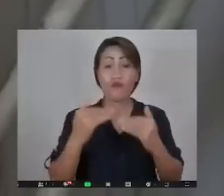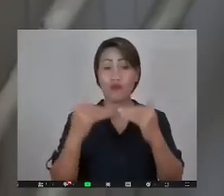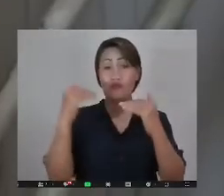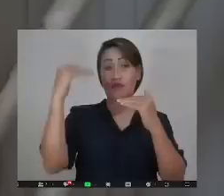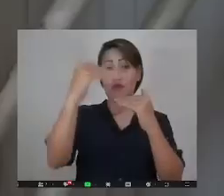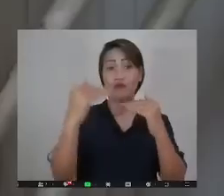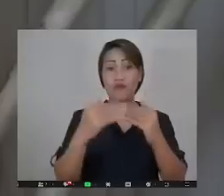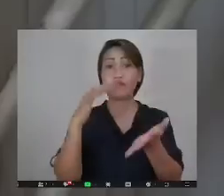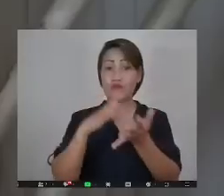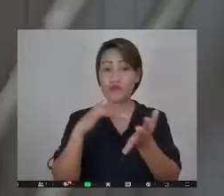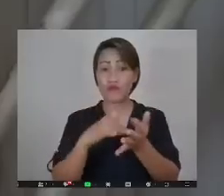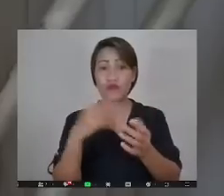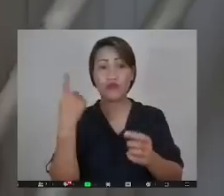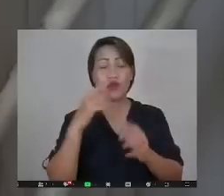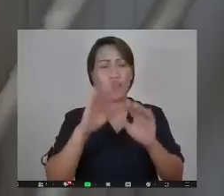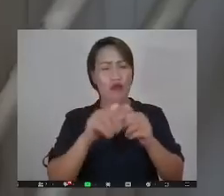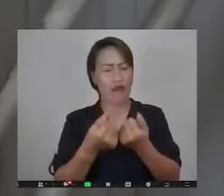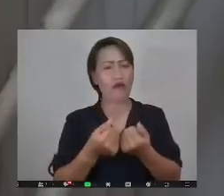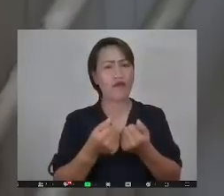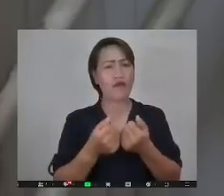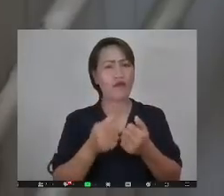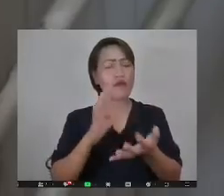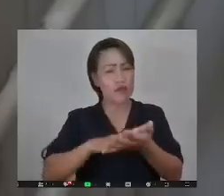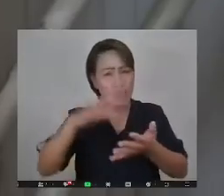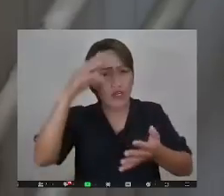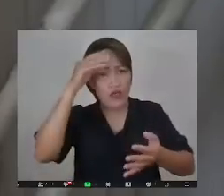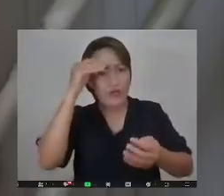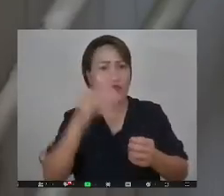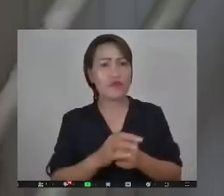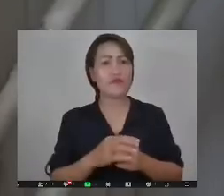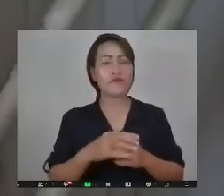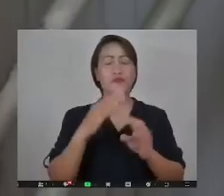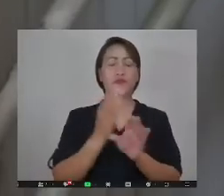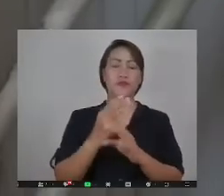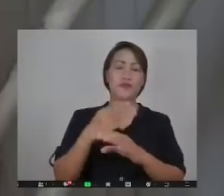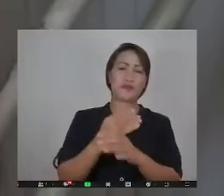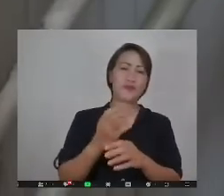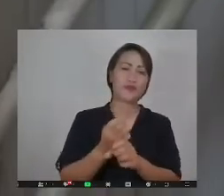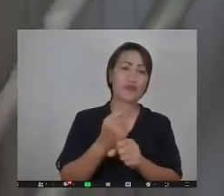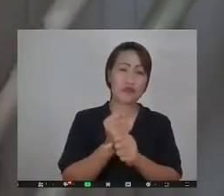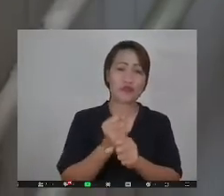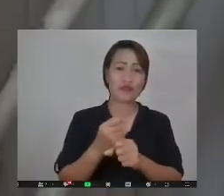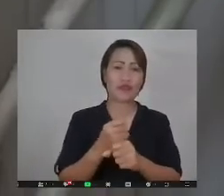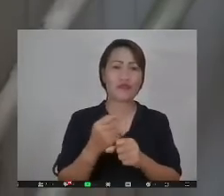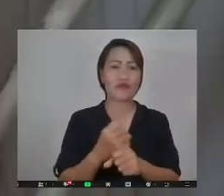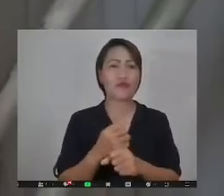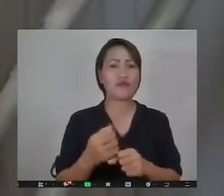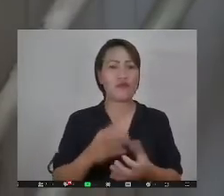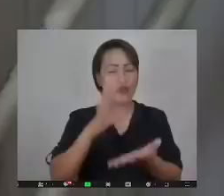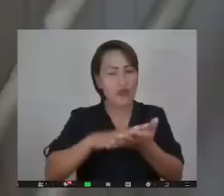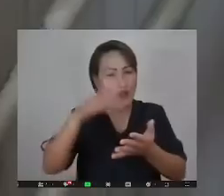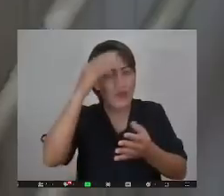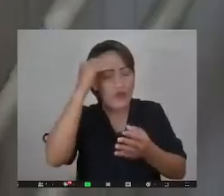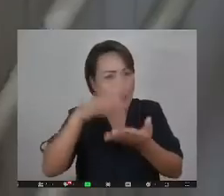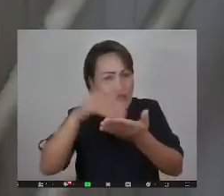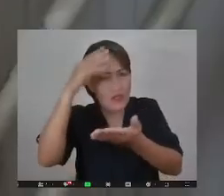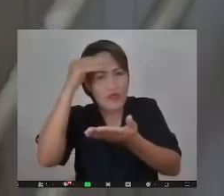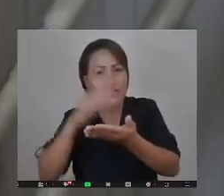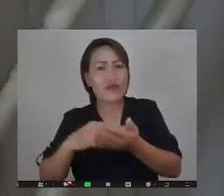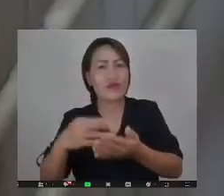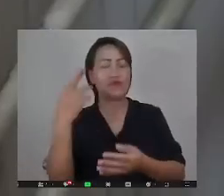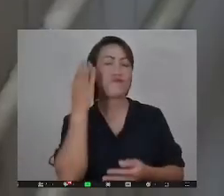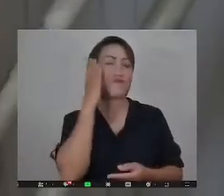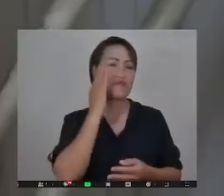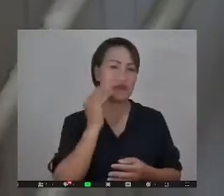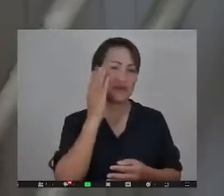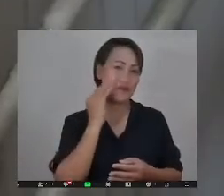learn with modern technology to create more personalized learning experiences, to inspire learning, and